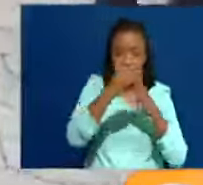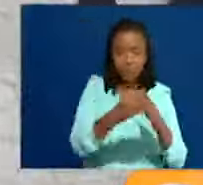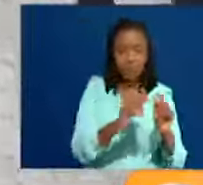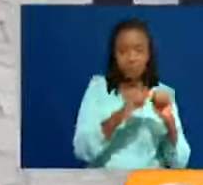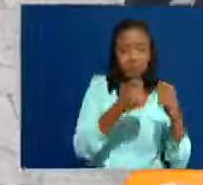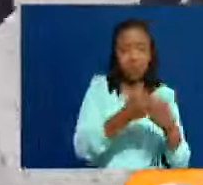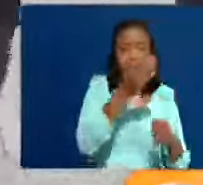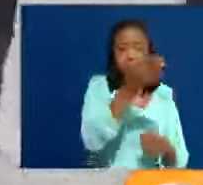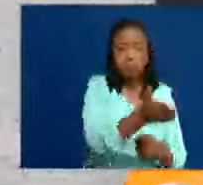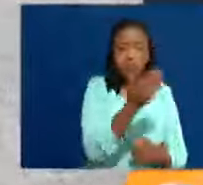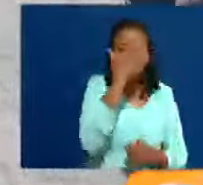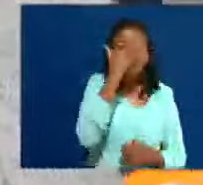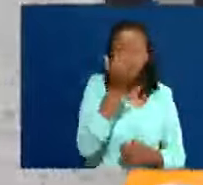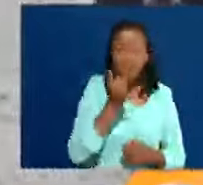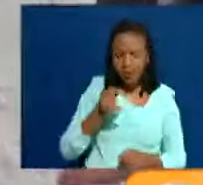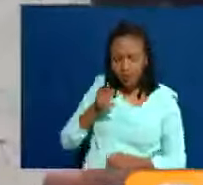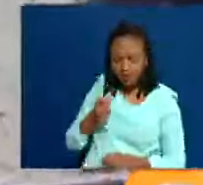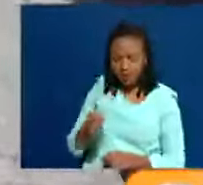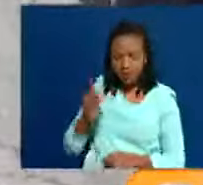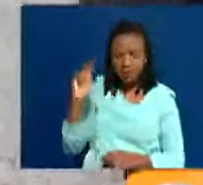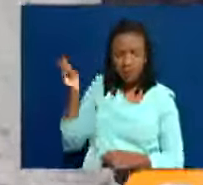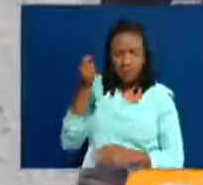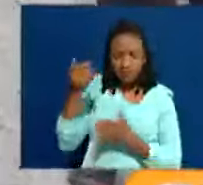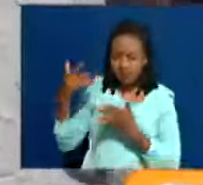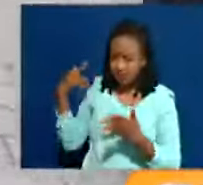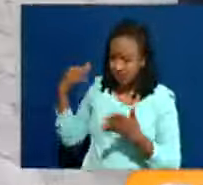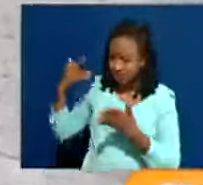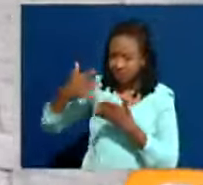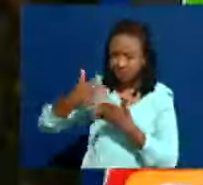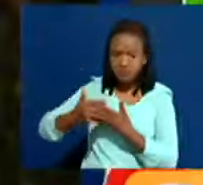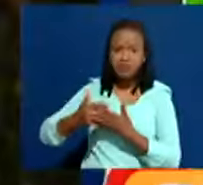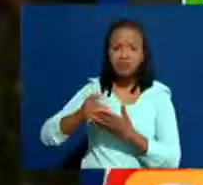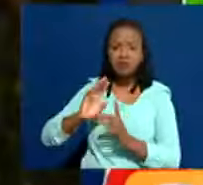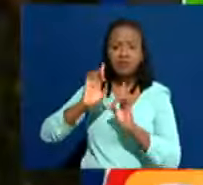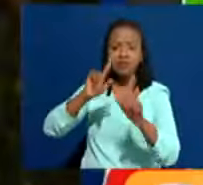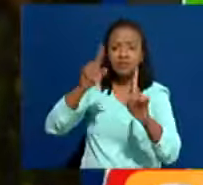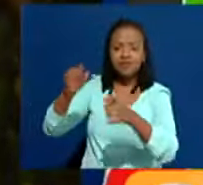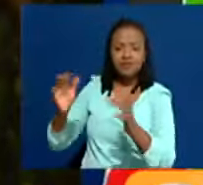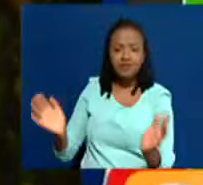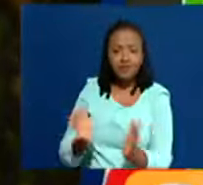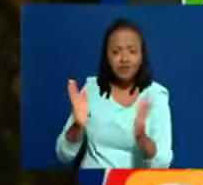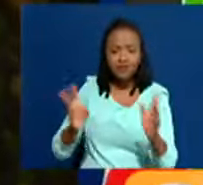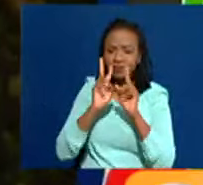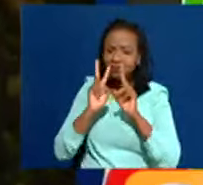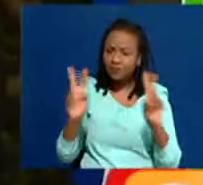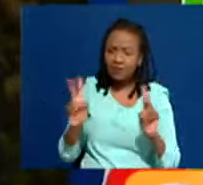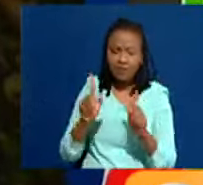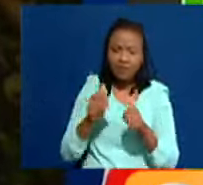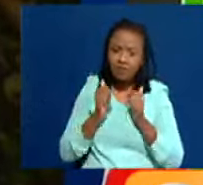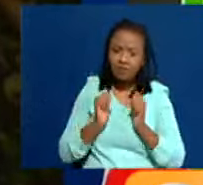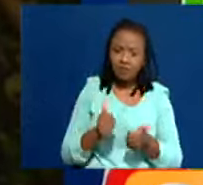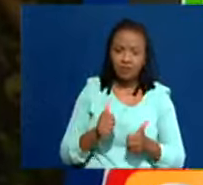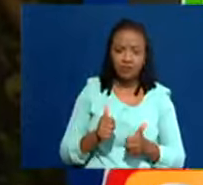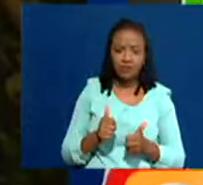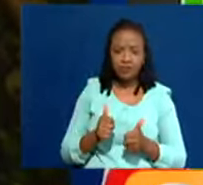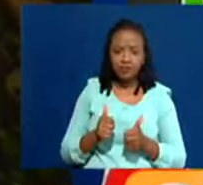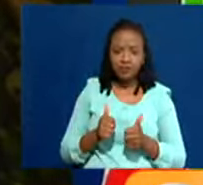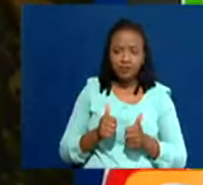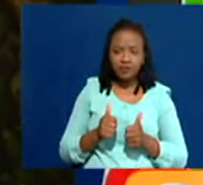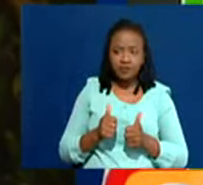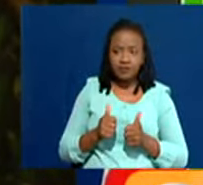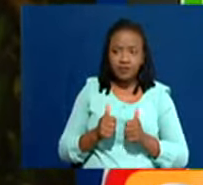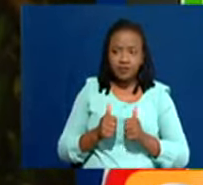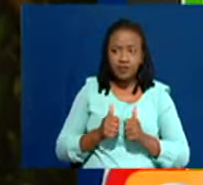country's track record of success in peace and security missions. The choice of Kenya to provide